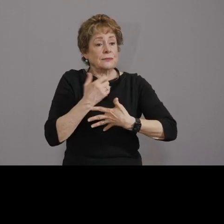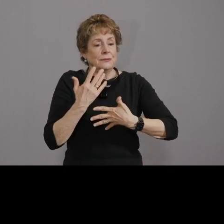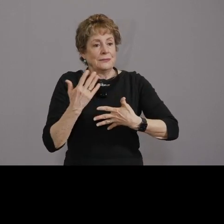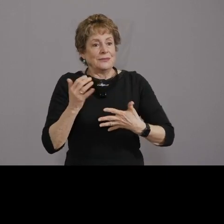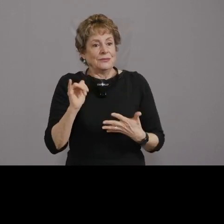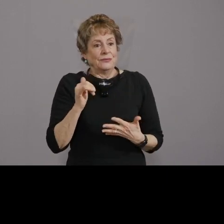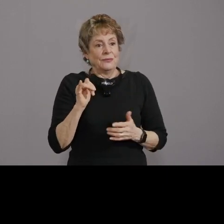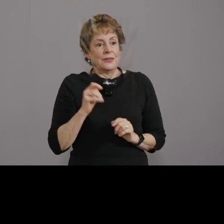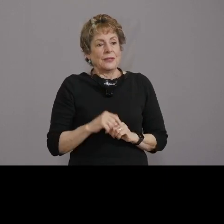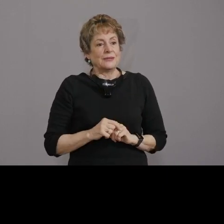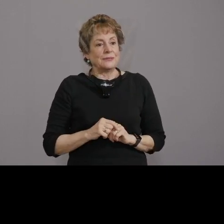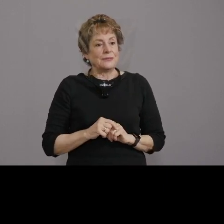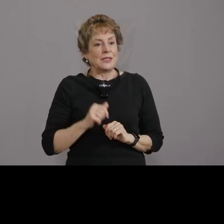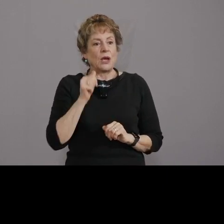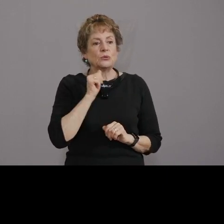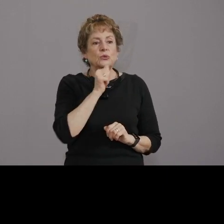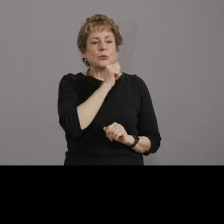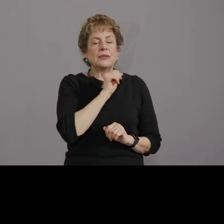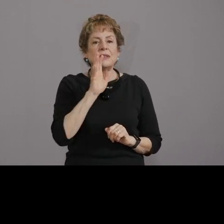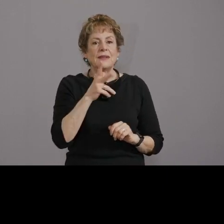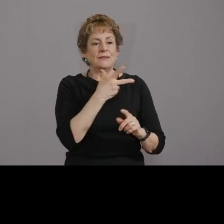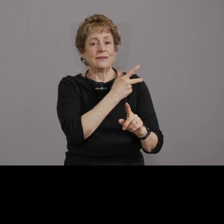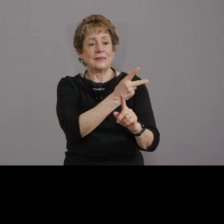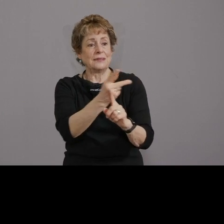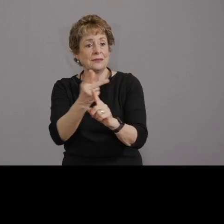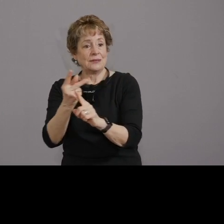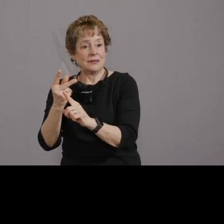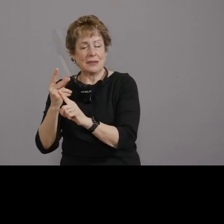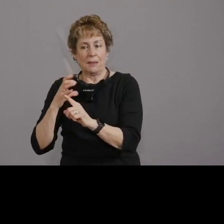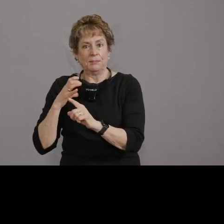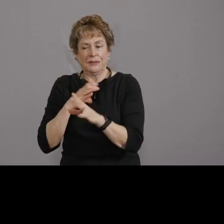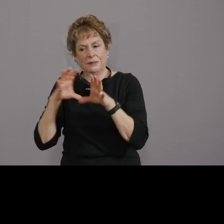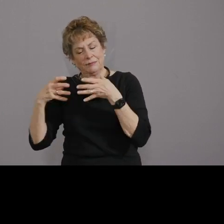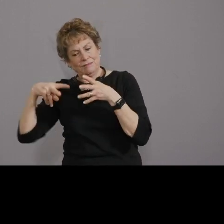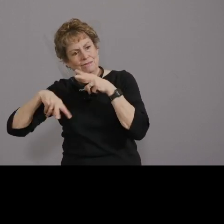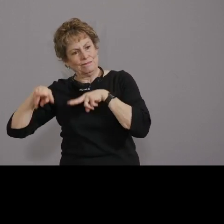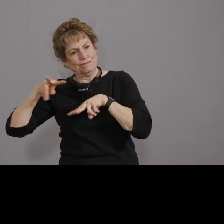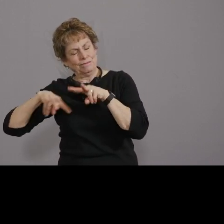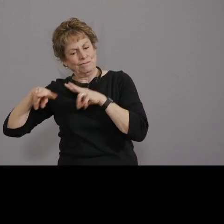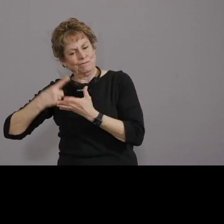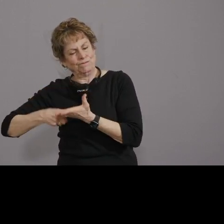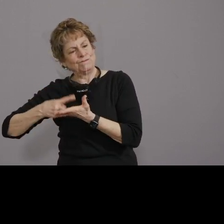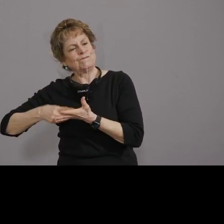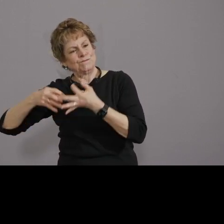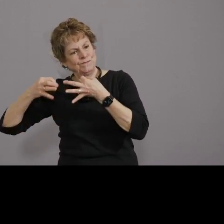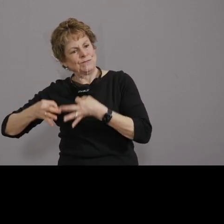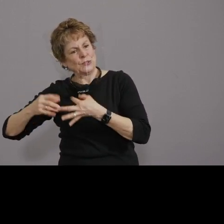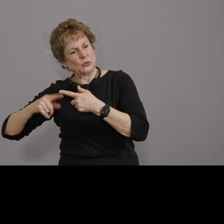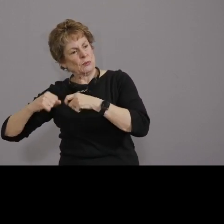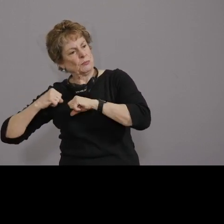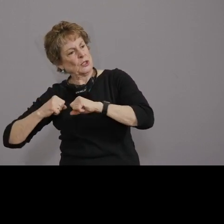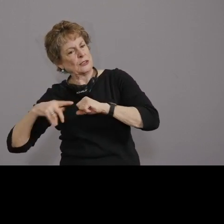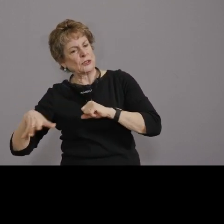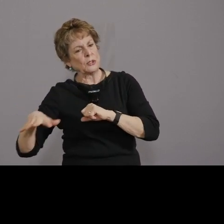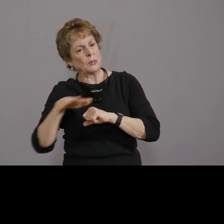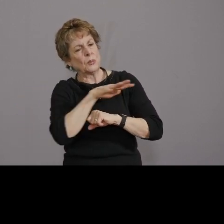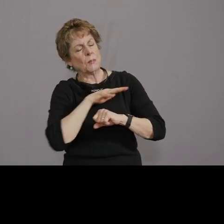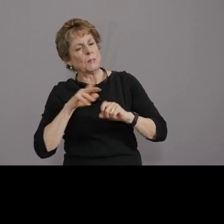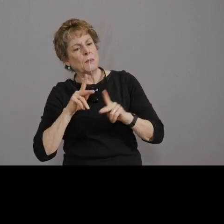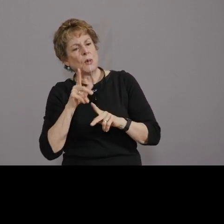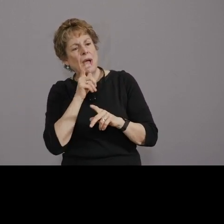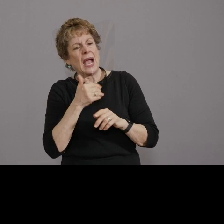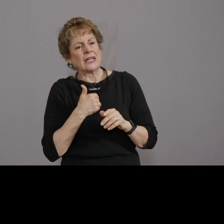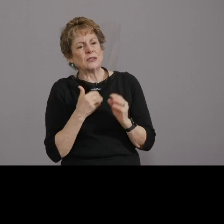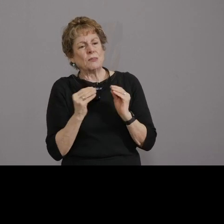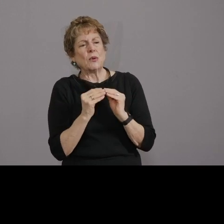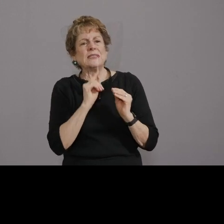Committee, which is intended to protect those who are most at risk for severe outcomes due to COVID-19. So we know